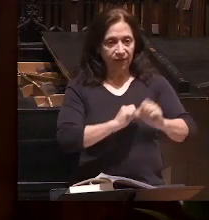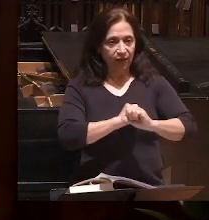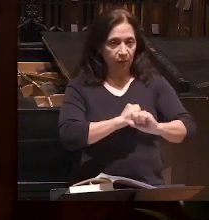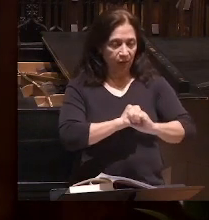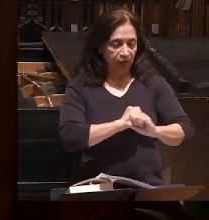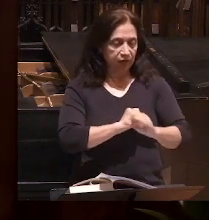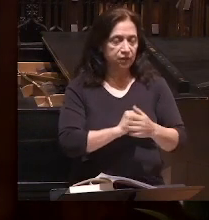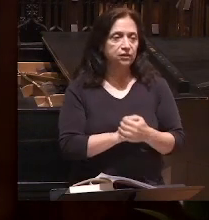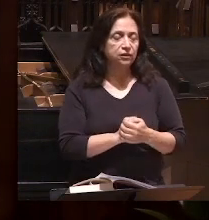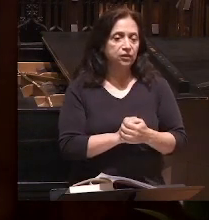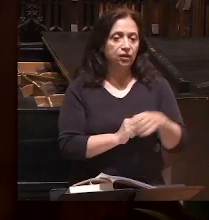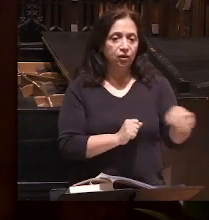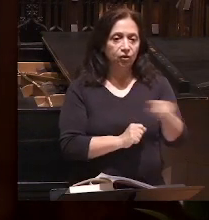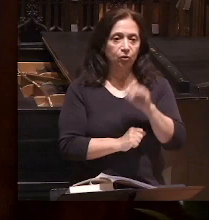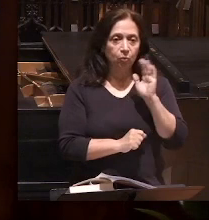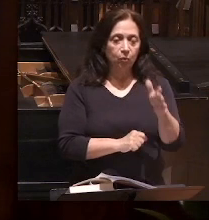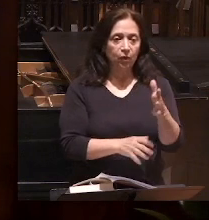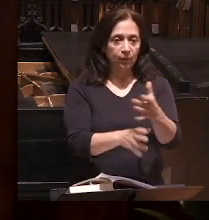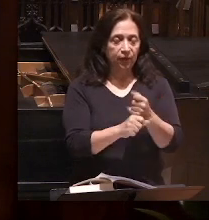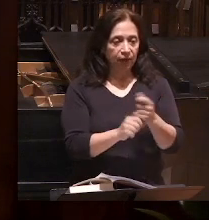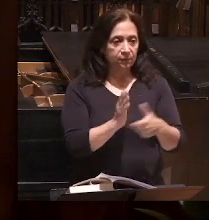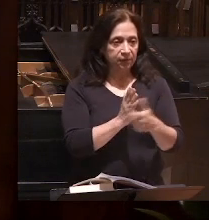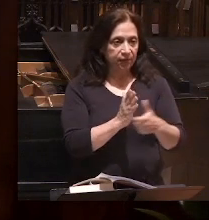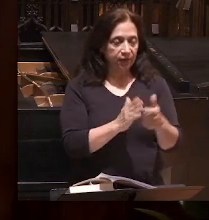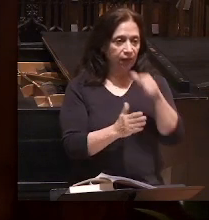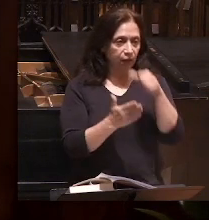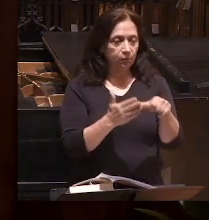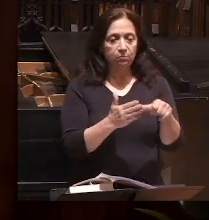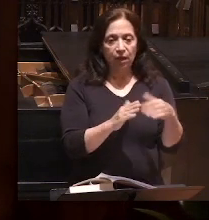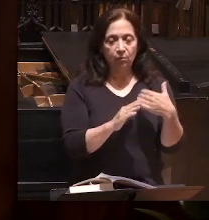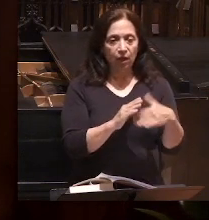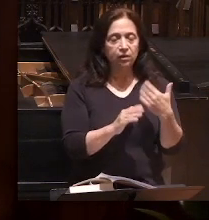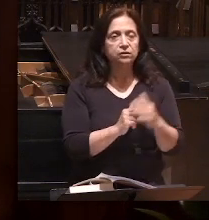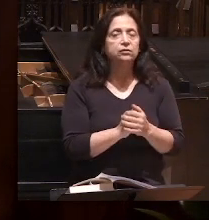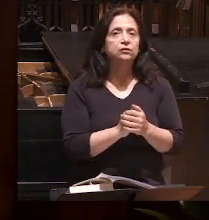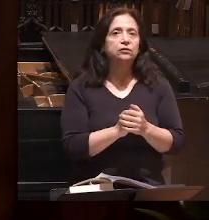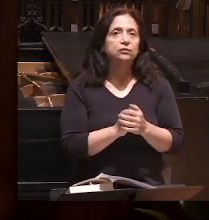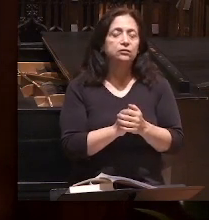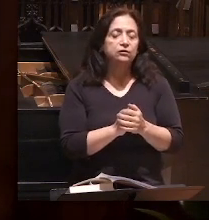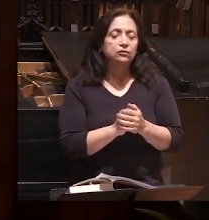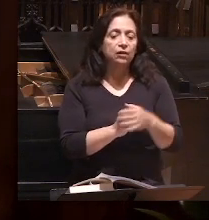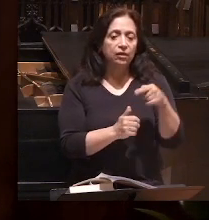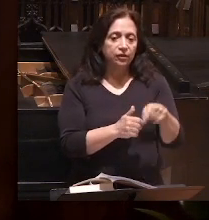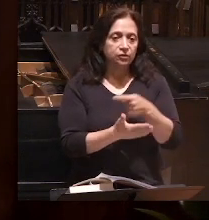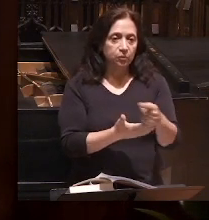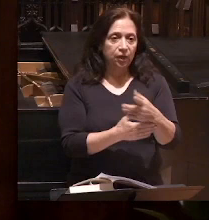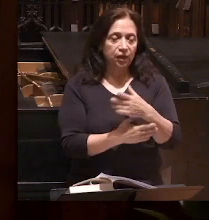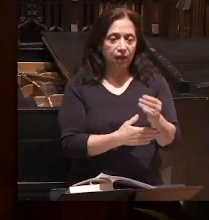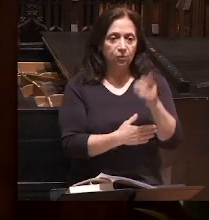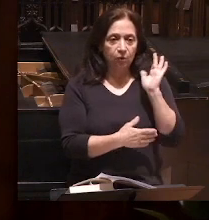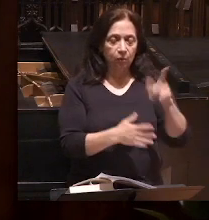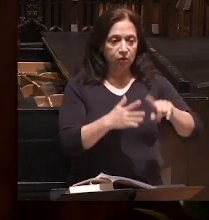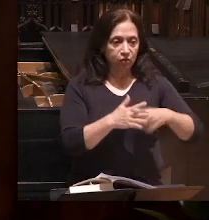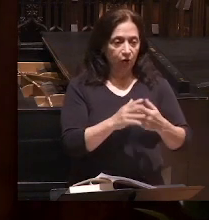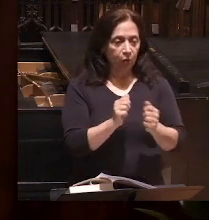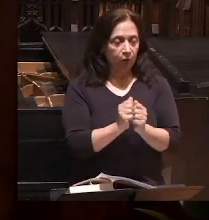campaign. You will be receiving materials in your mailboxes this week. And we are going to kick this